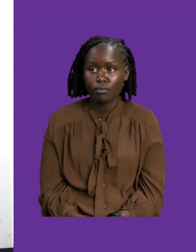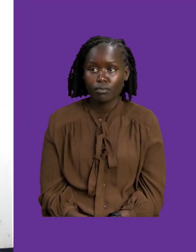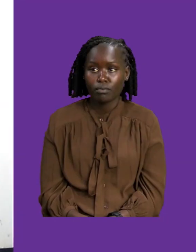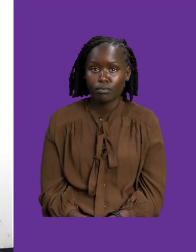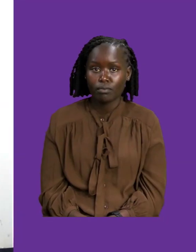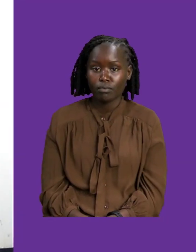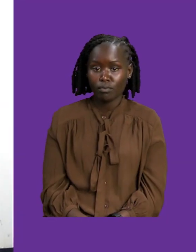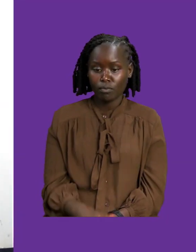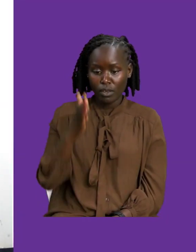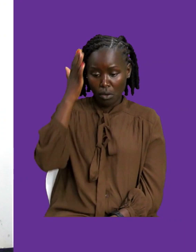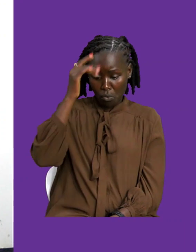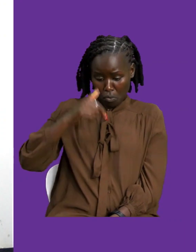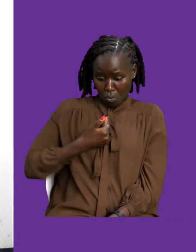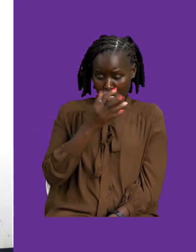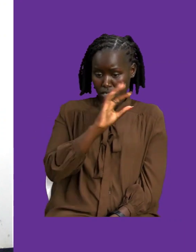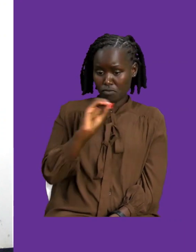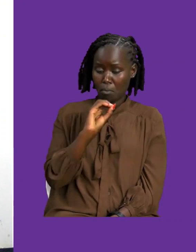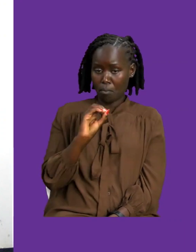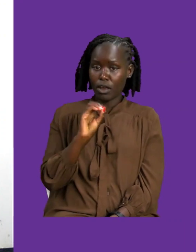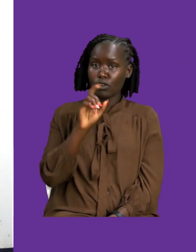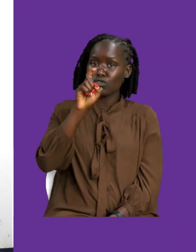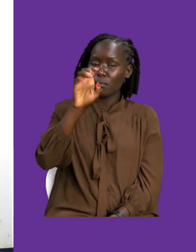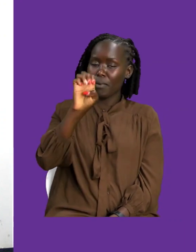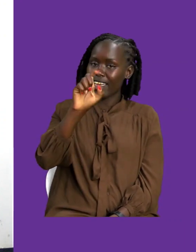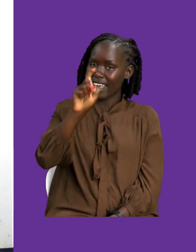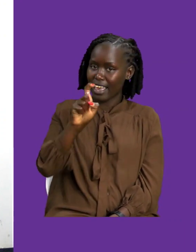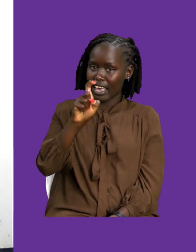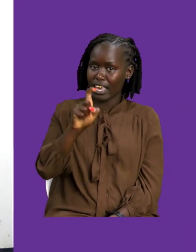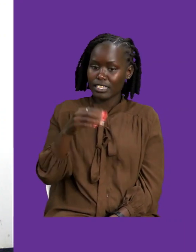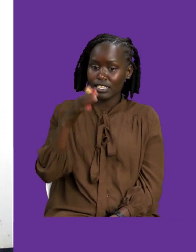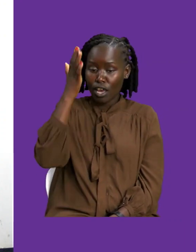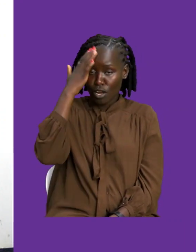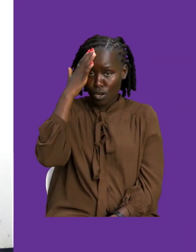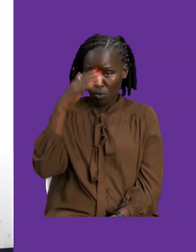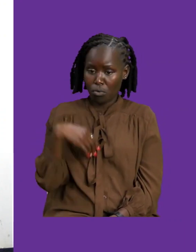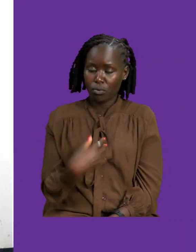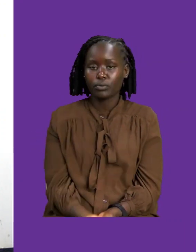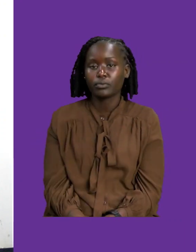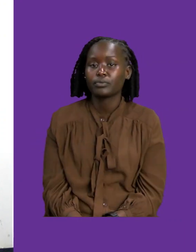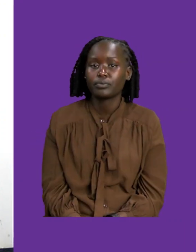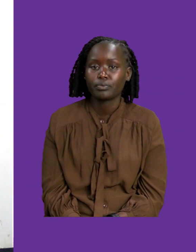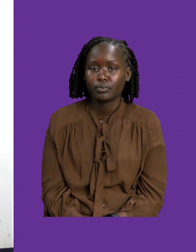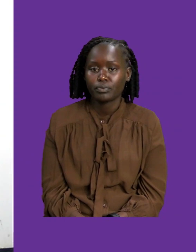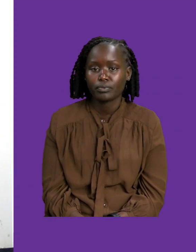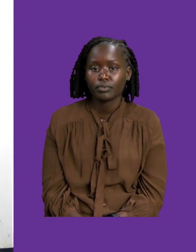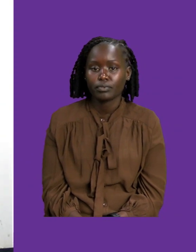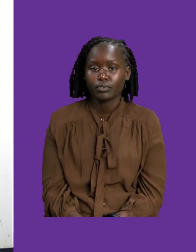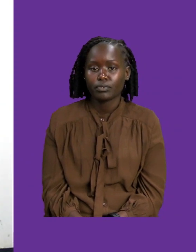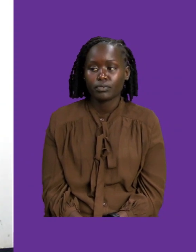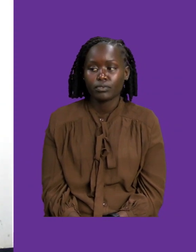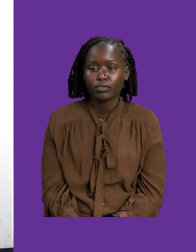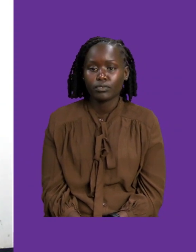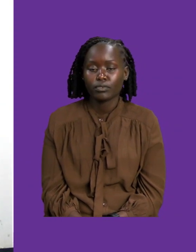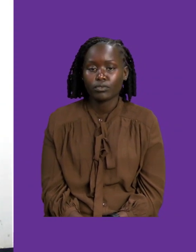I didn't realize myself. It's my ex who noticed me doing those crazy things. Yes, it's your ex. So